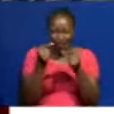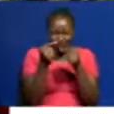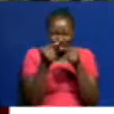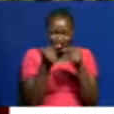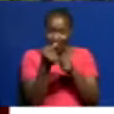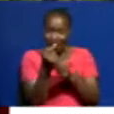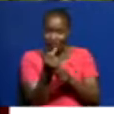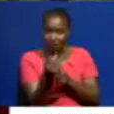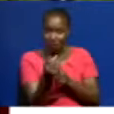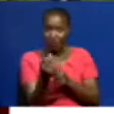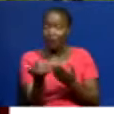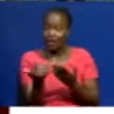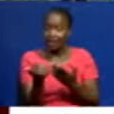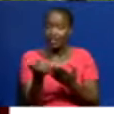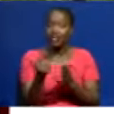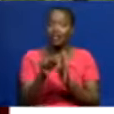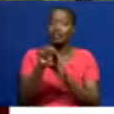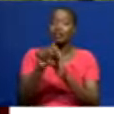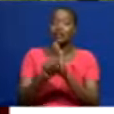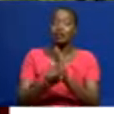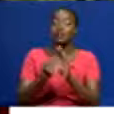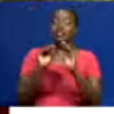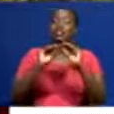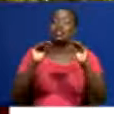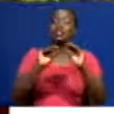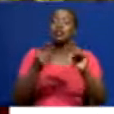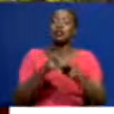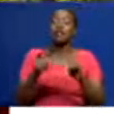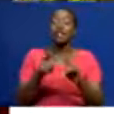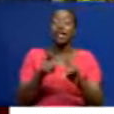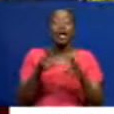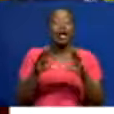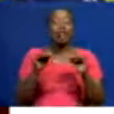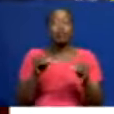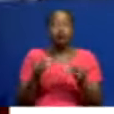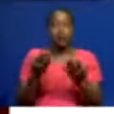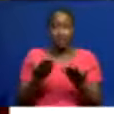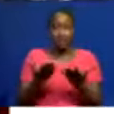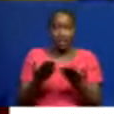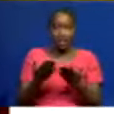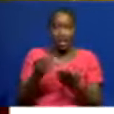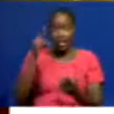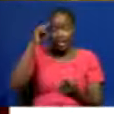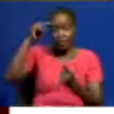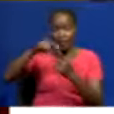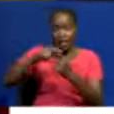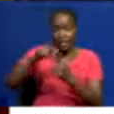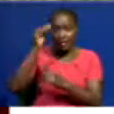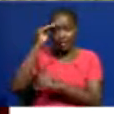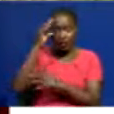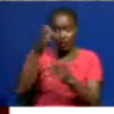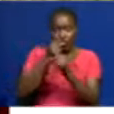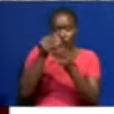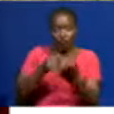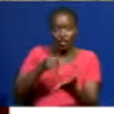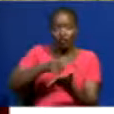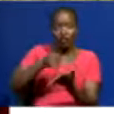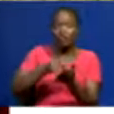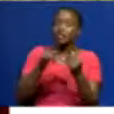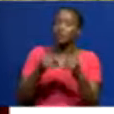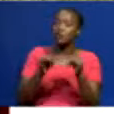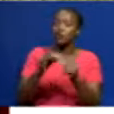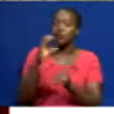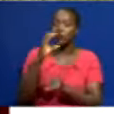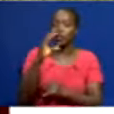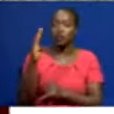of subjects. They, however, acknowledge that key education stakeholders were being involved in the implementation of the